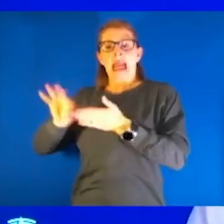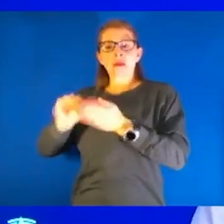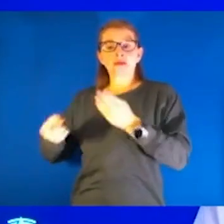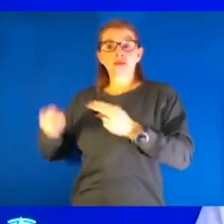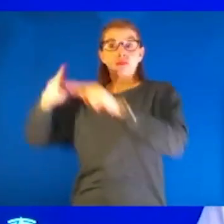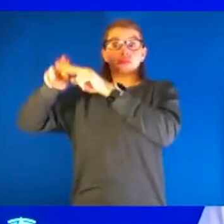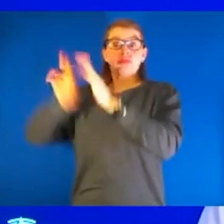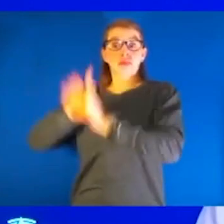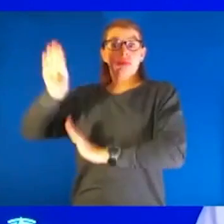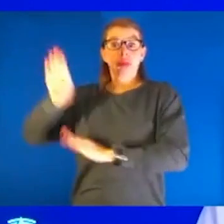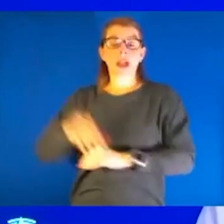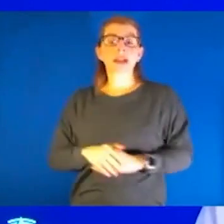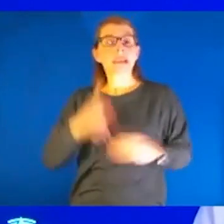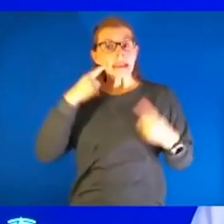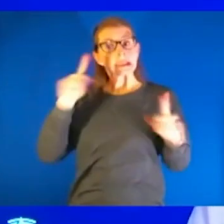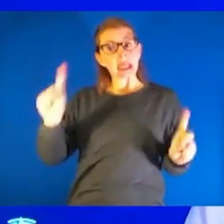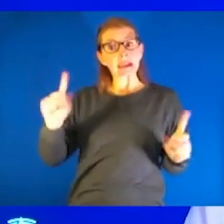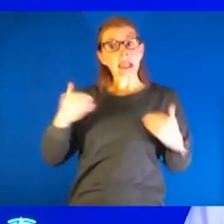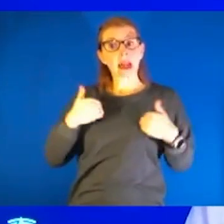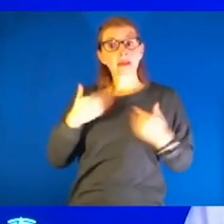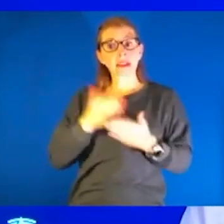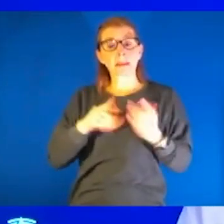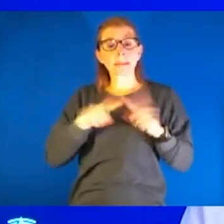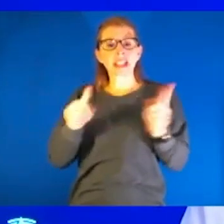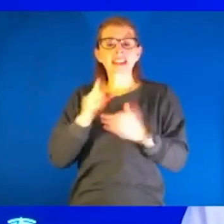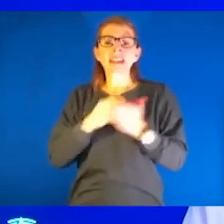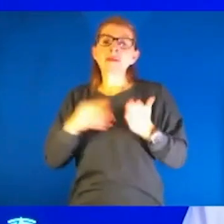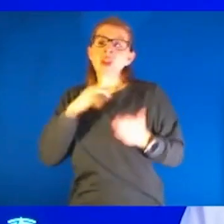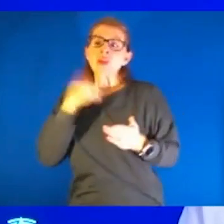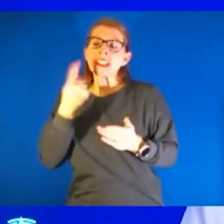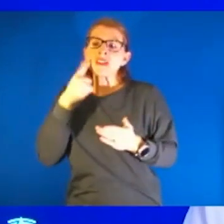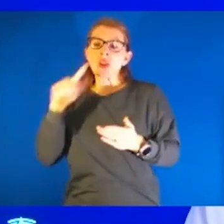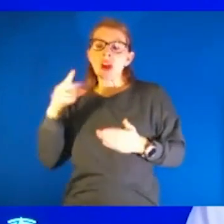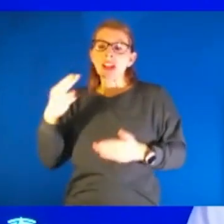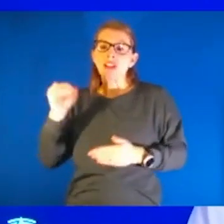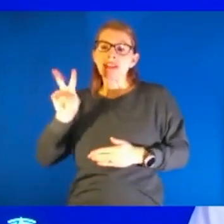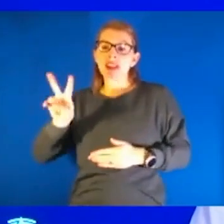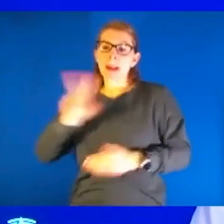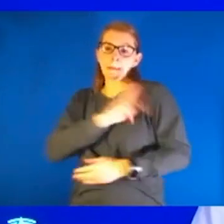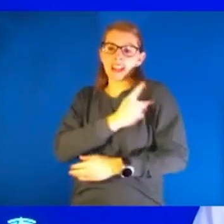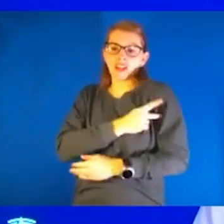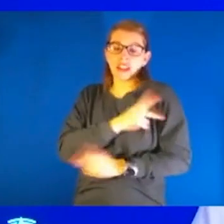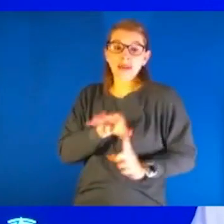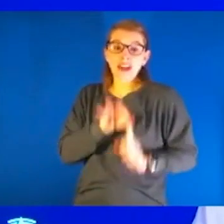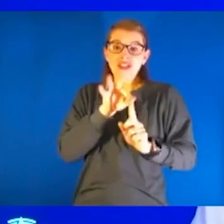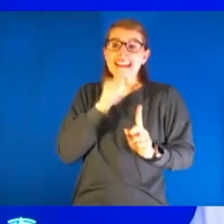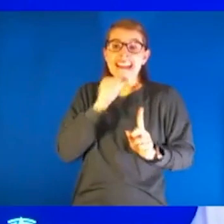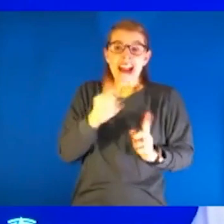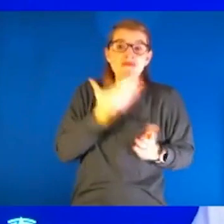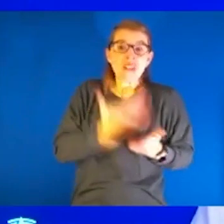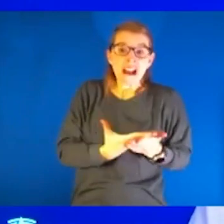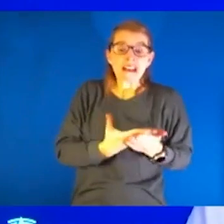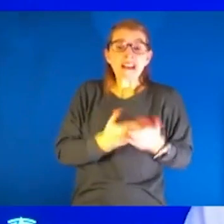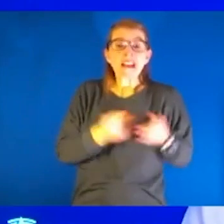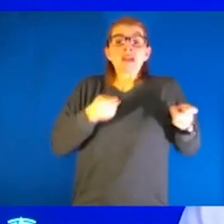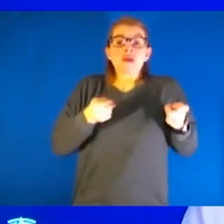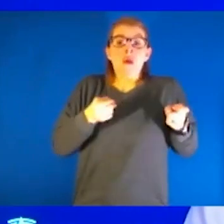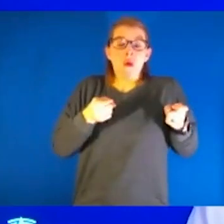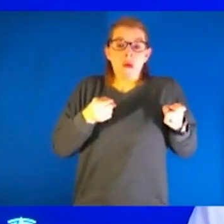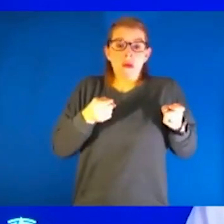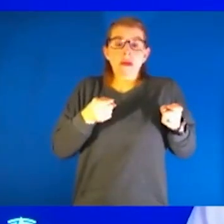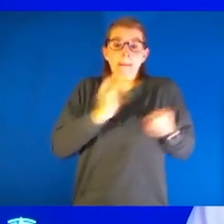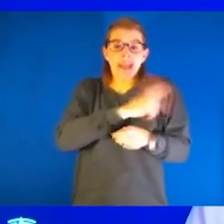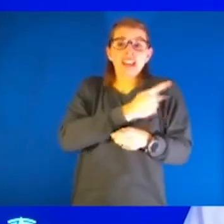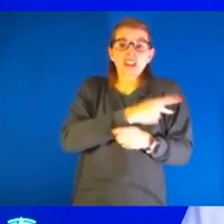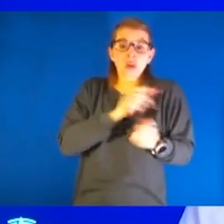success, but we know that there are risks for those HIV patients, especially those unwell or not well controlled patients with very